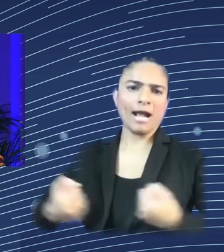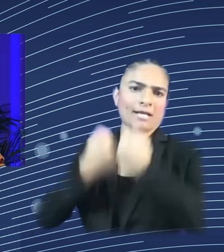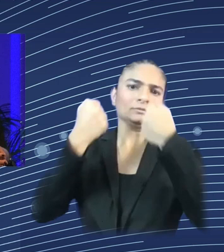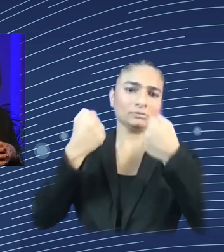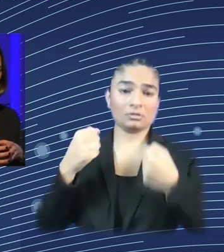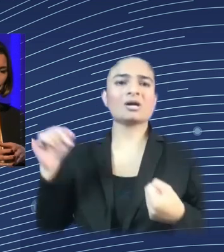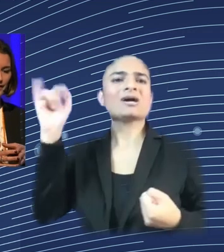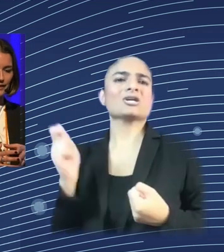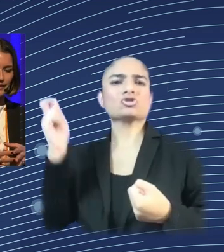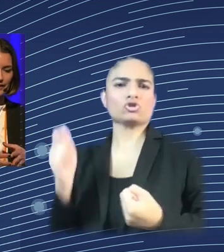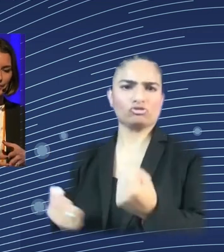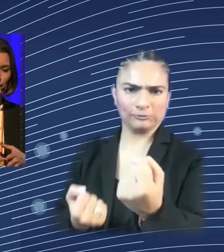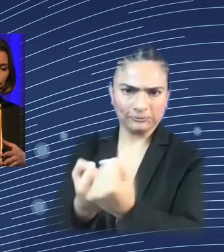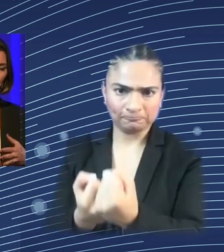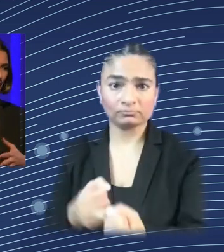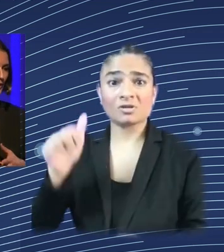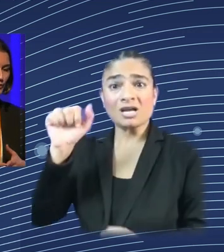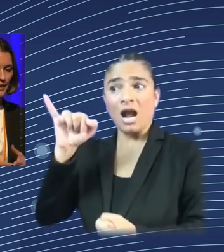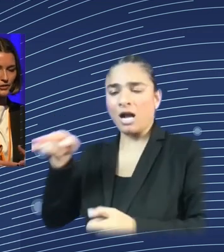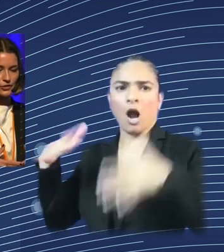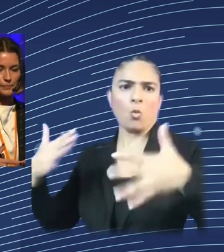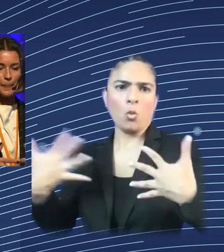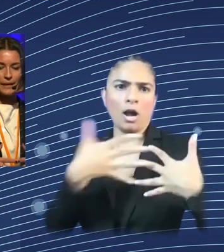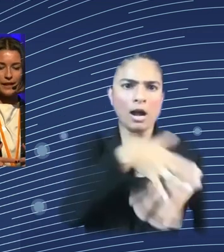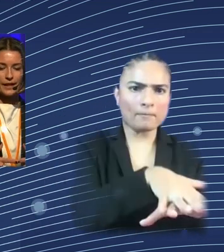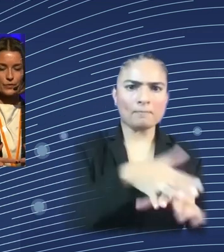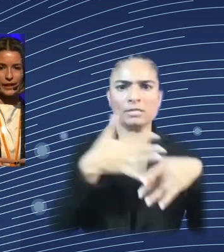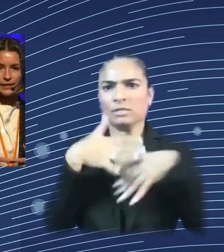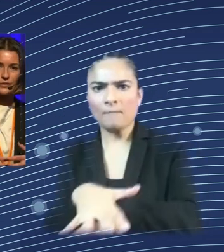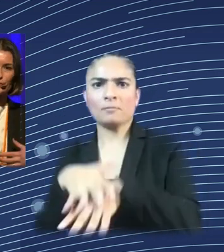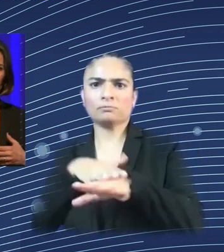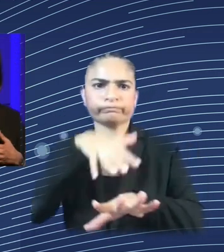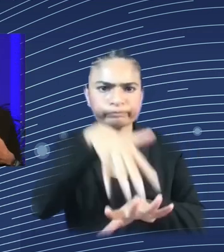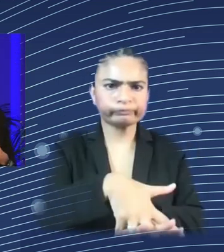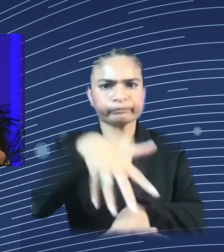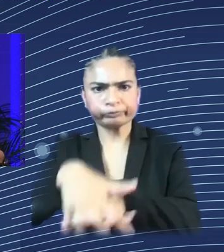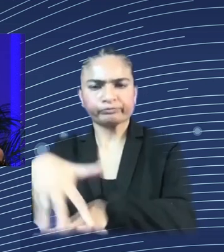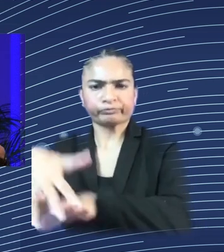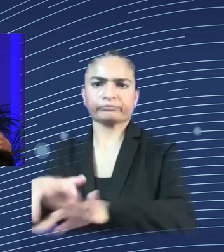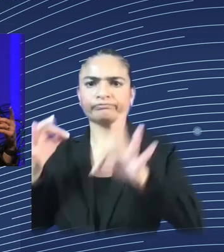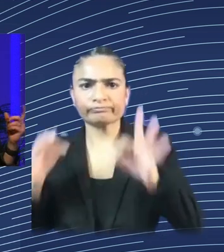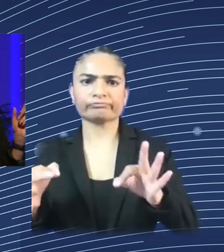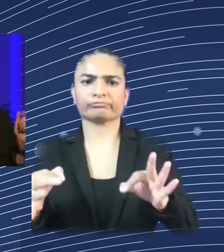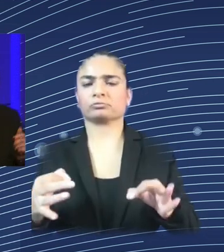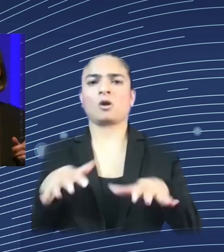the risk screening in the field of child protection, as well as